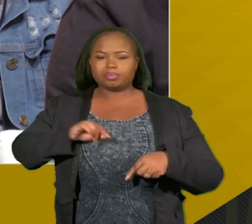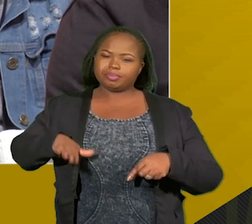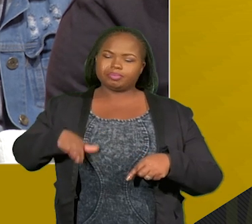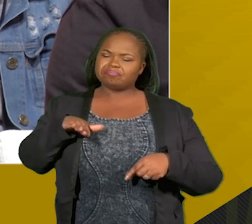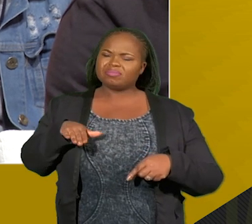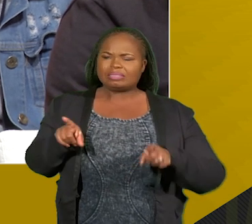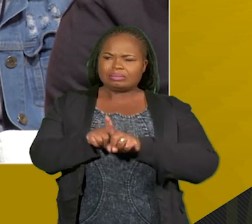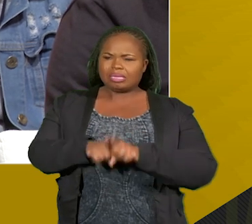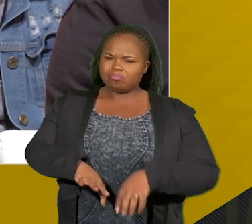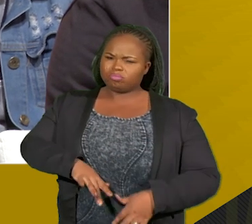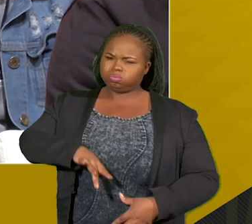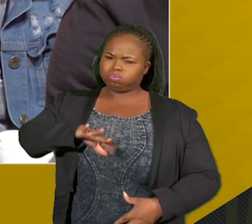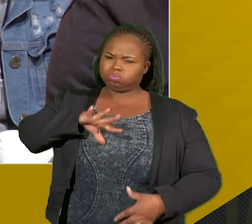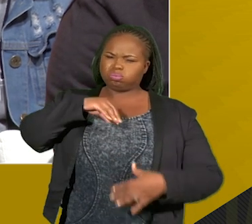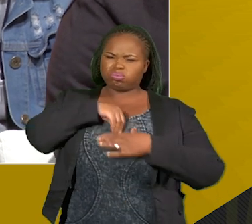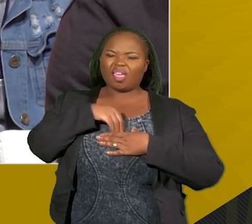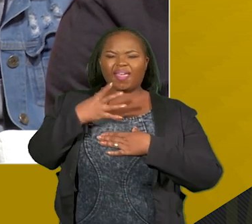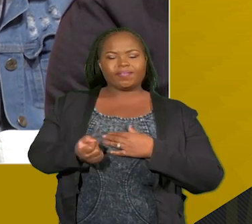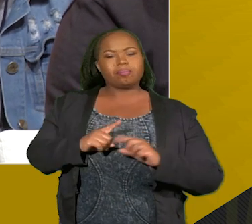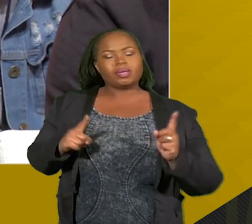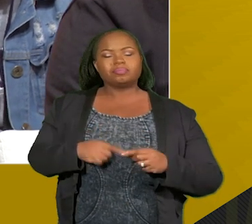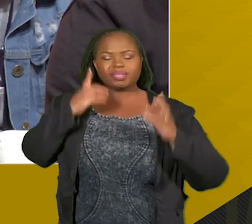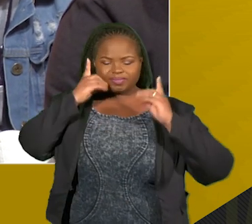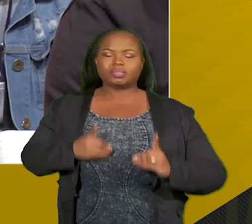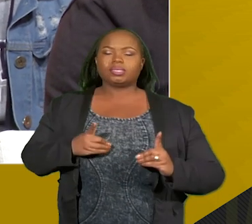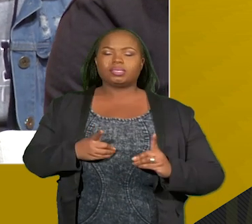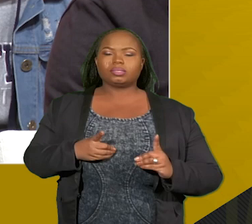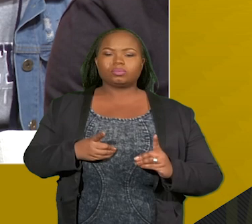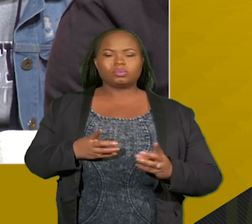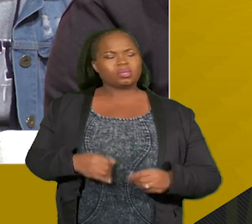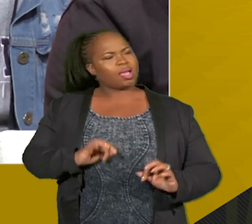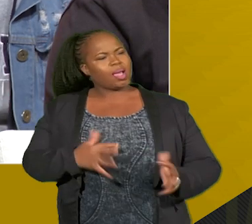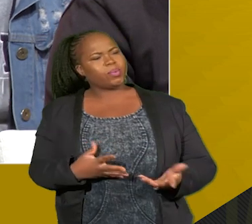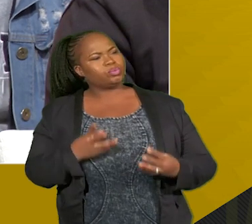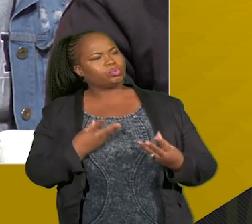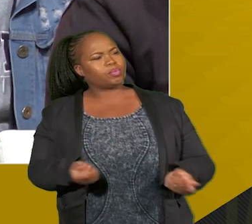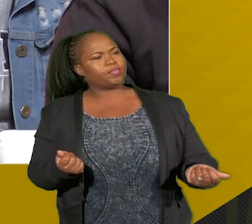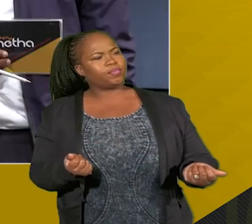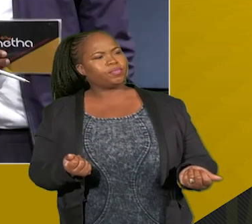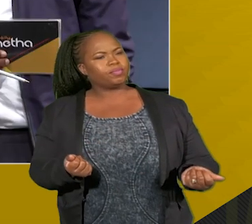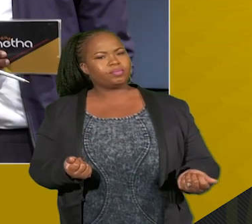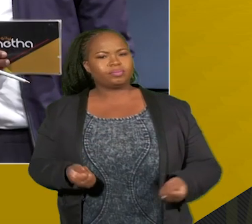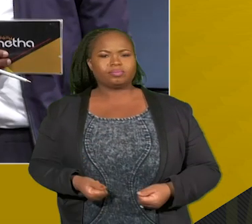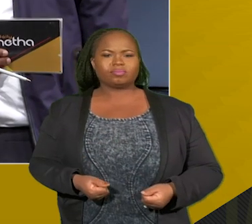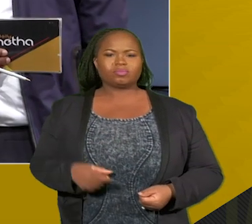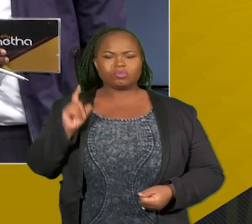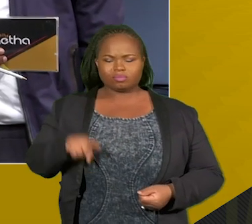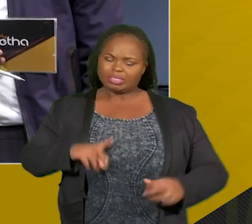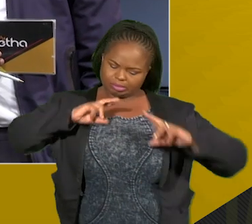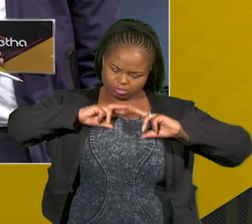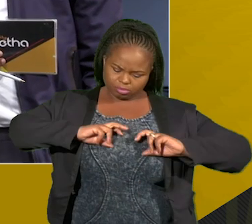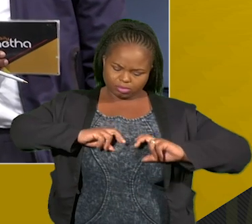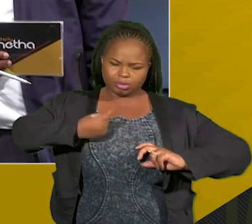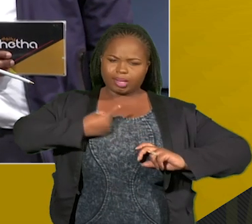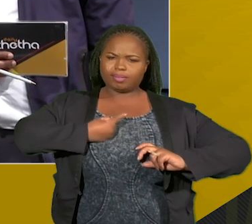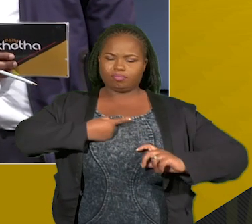much anger like him, but I decided to confront that anger. And how do you confront your anger? You need to visit yourself